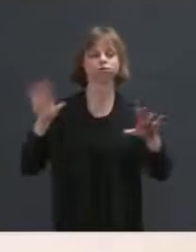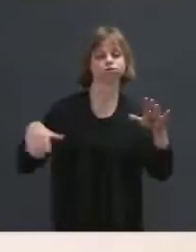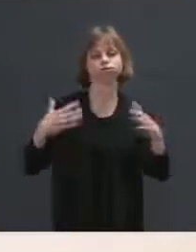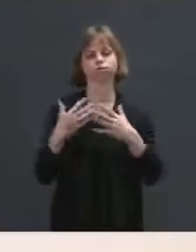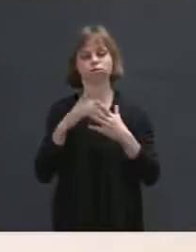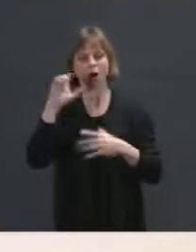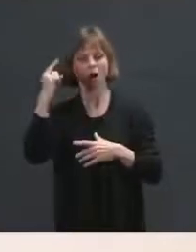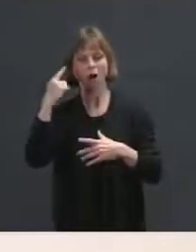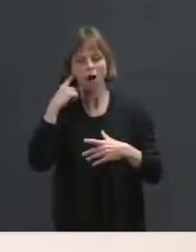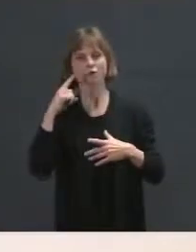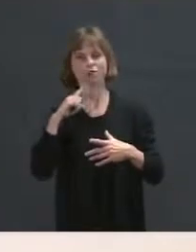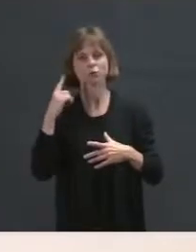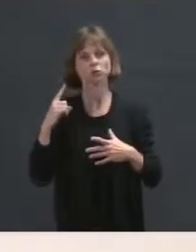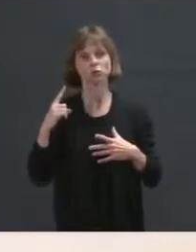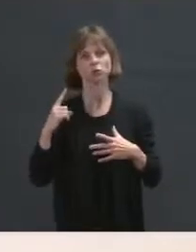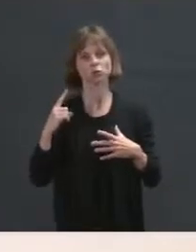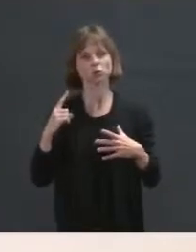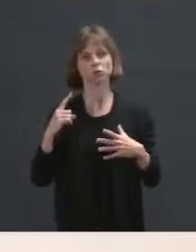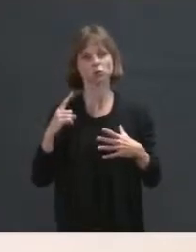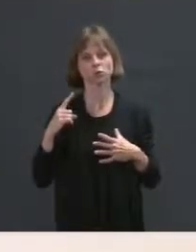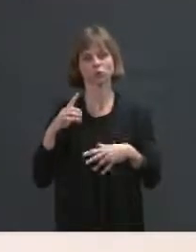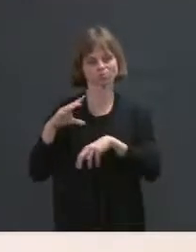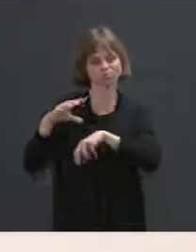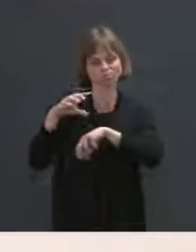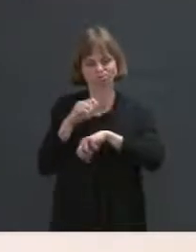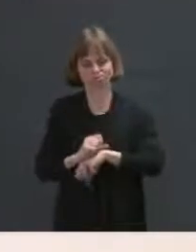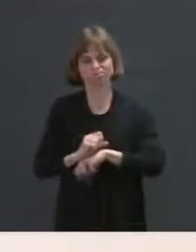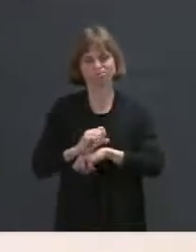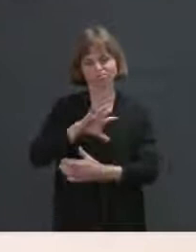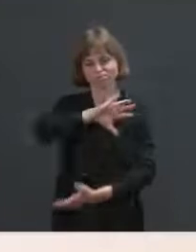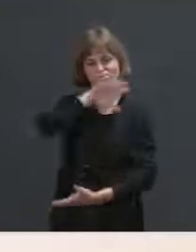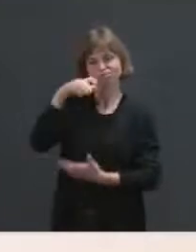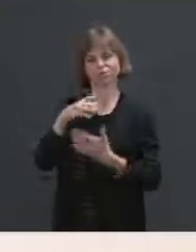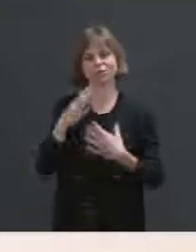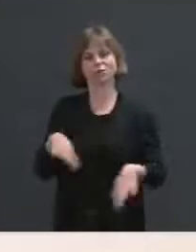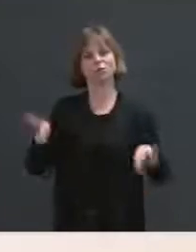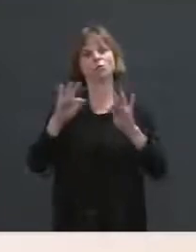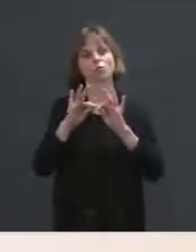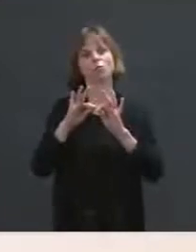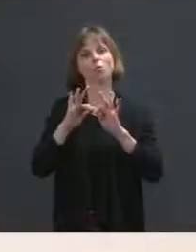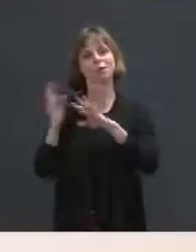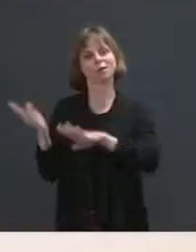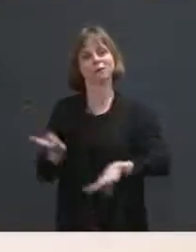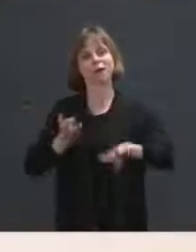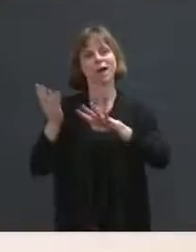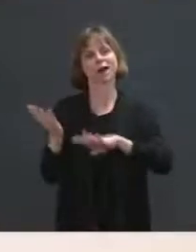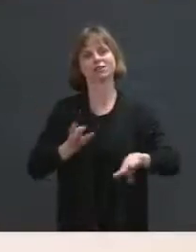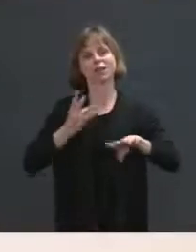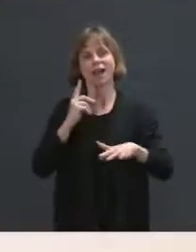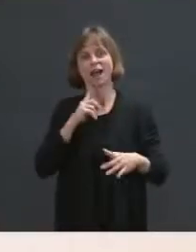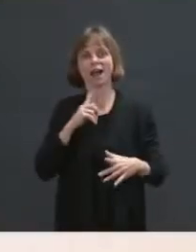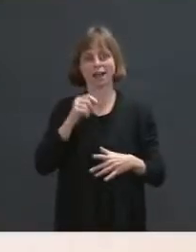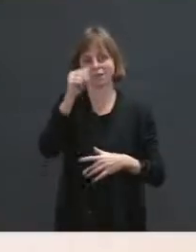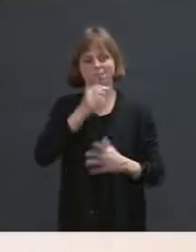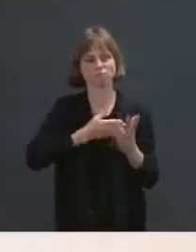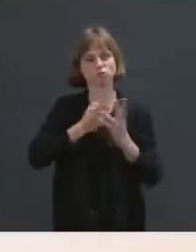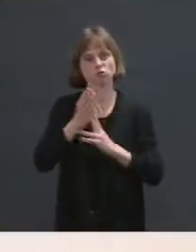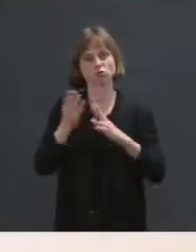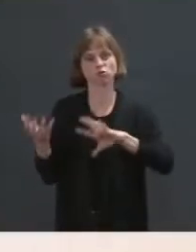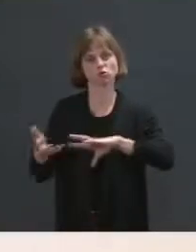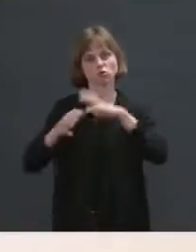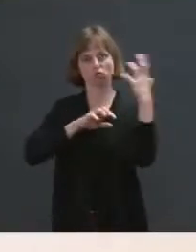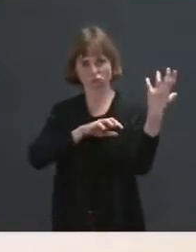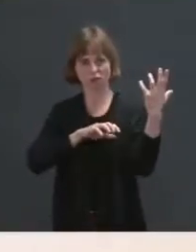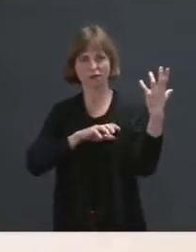critical U.S. supply chains, ensuring we can withstand crises and create good-paying jobs in the process. The COVID-19